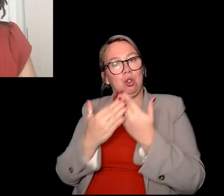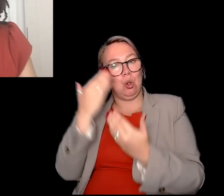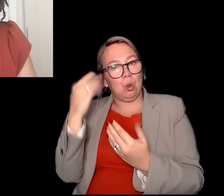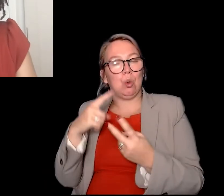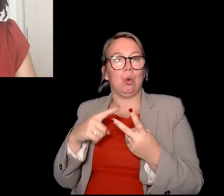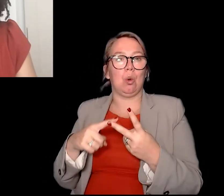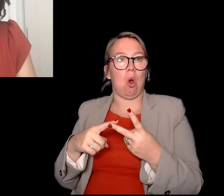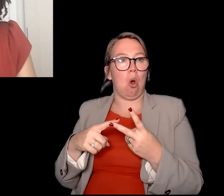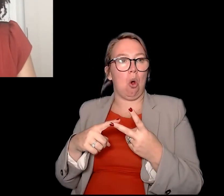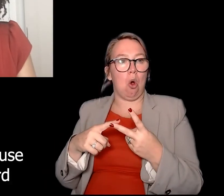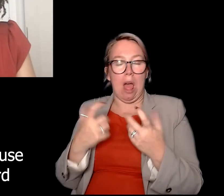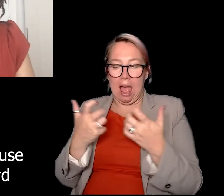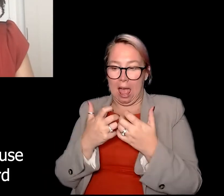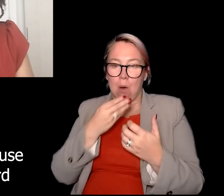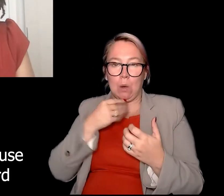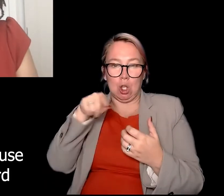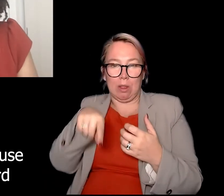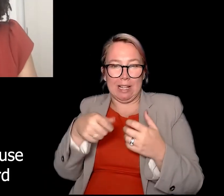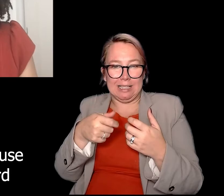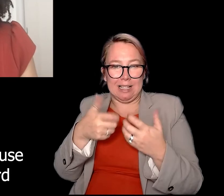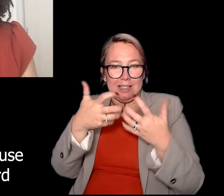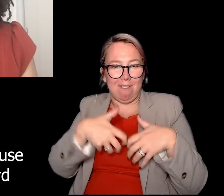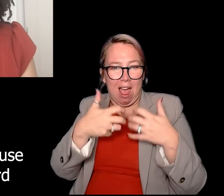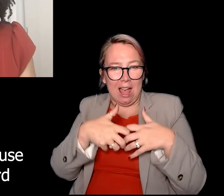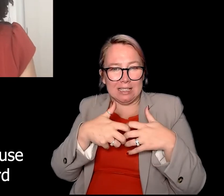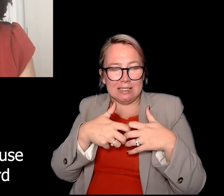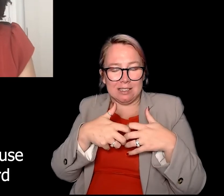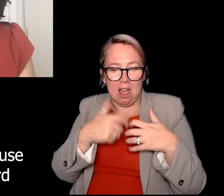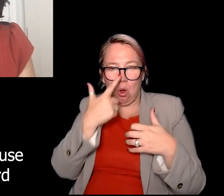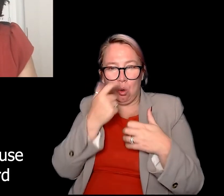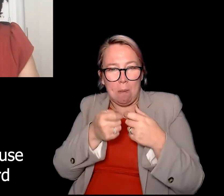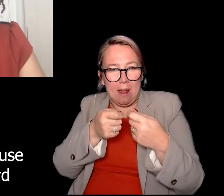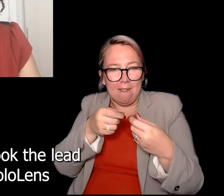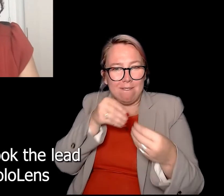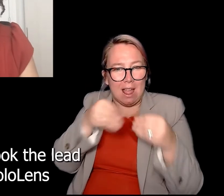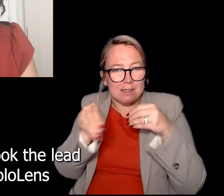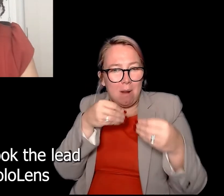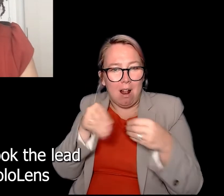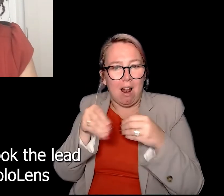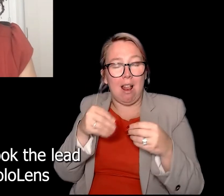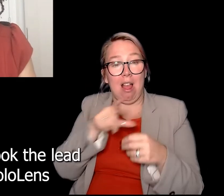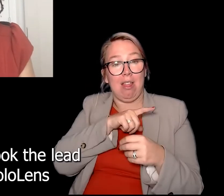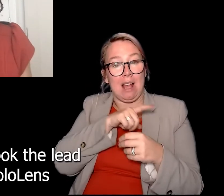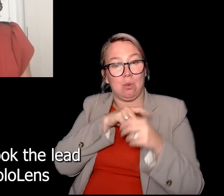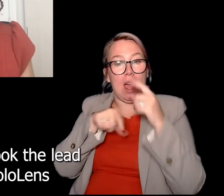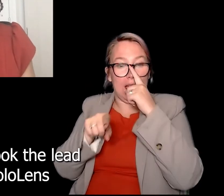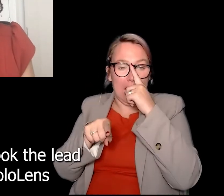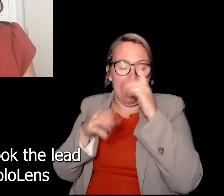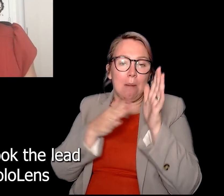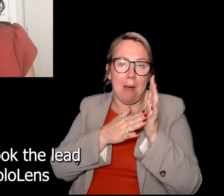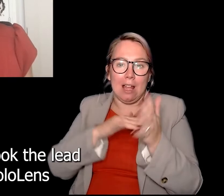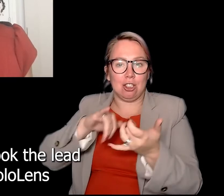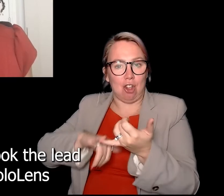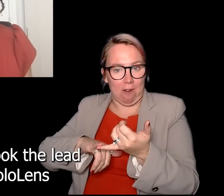know, something new was happening, where the way that we use this device isn't so hard-coded and defined, was why I took the